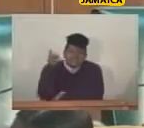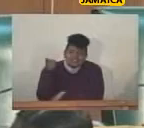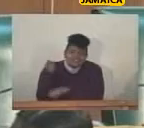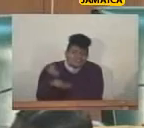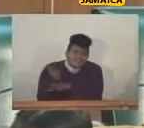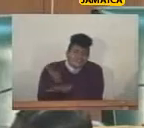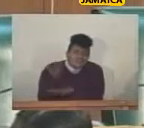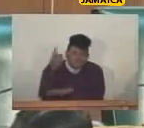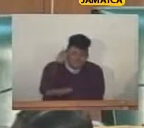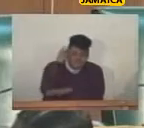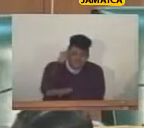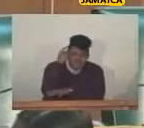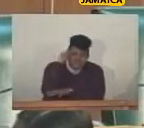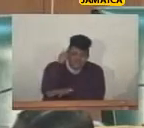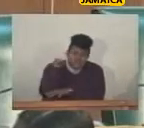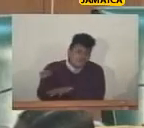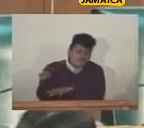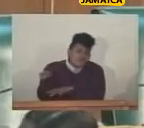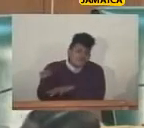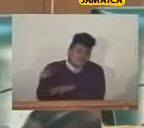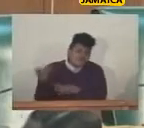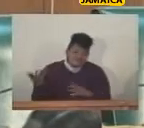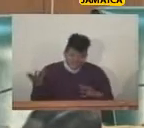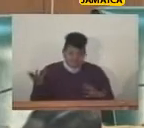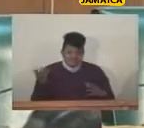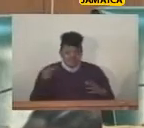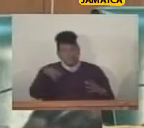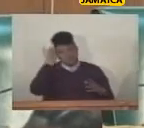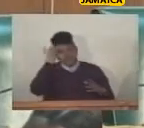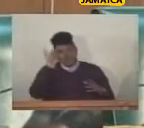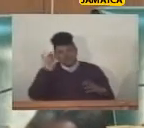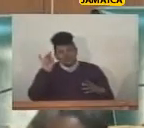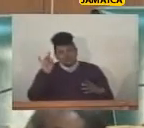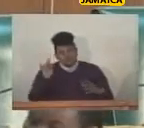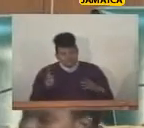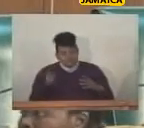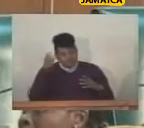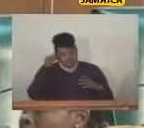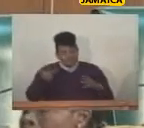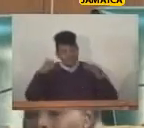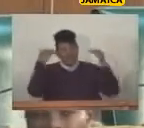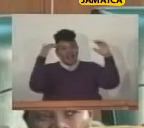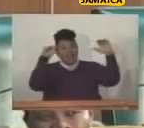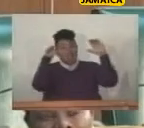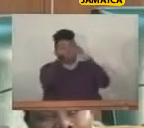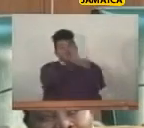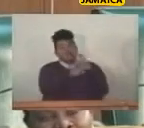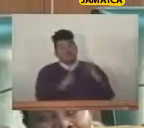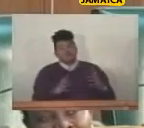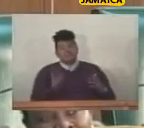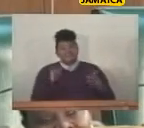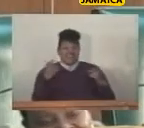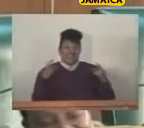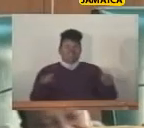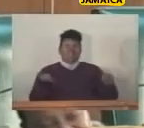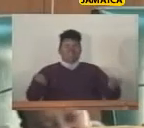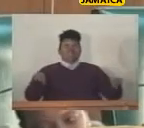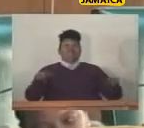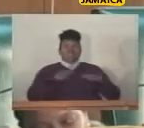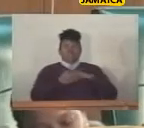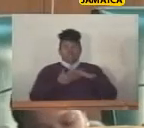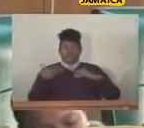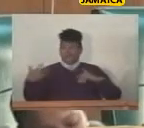what are the real underlying cause for this level of criminality that is taking